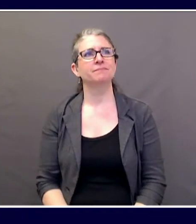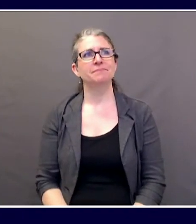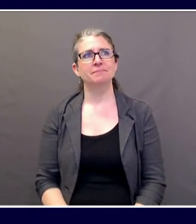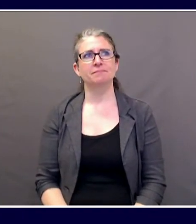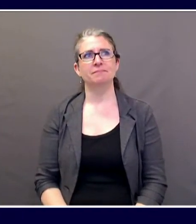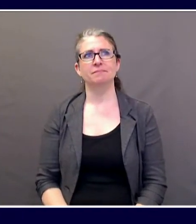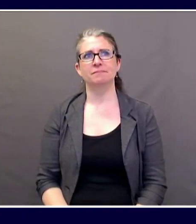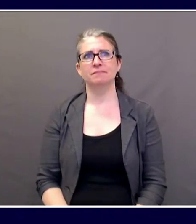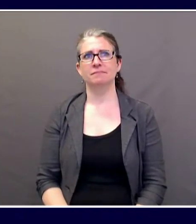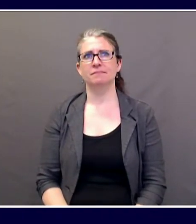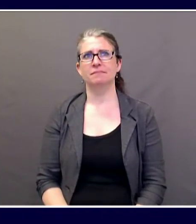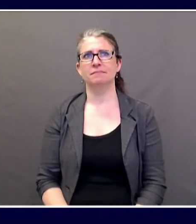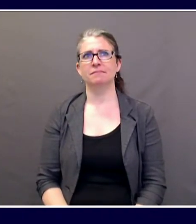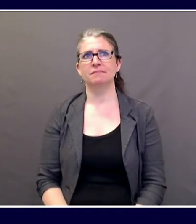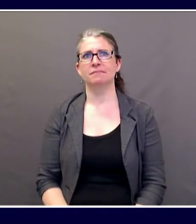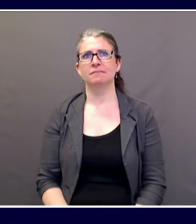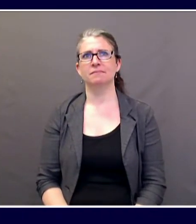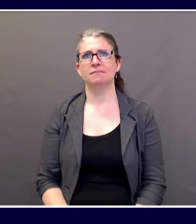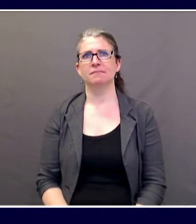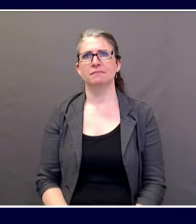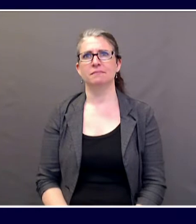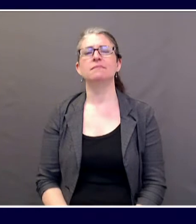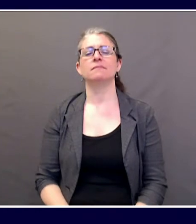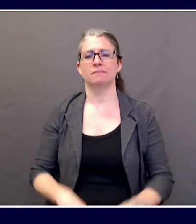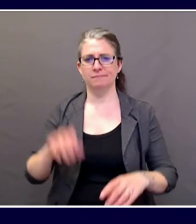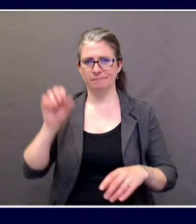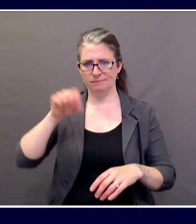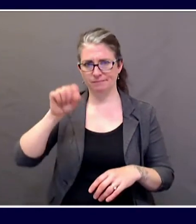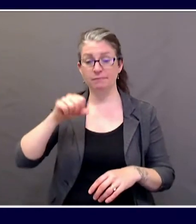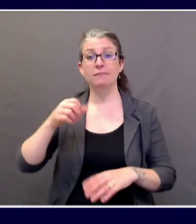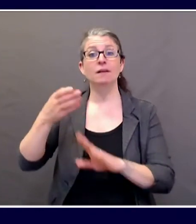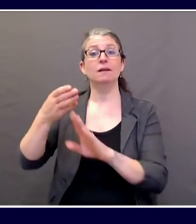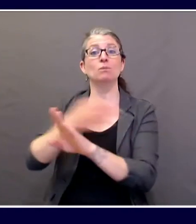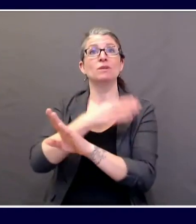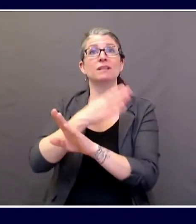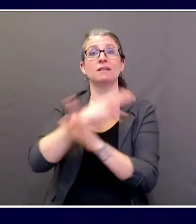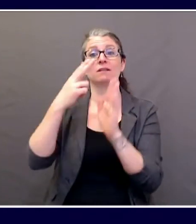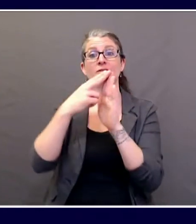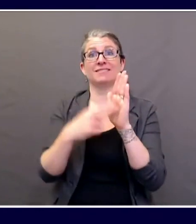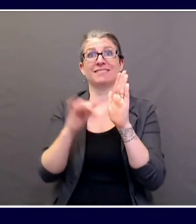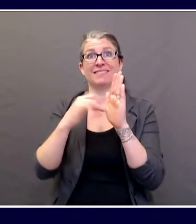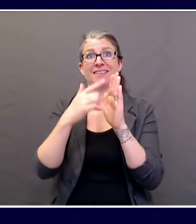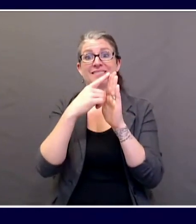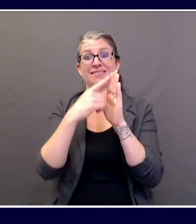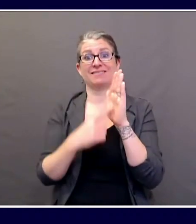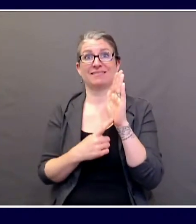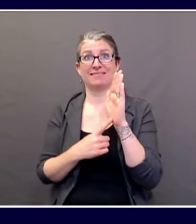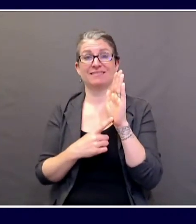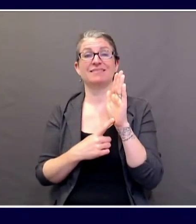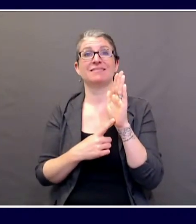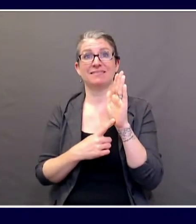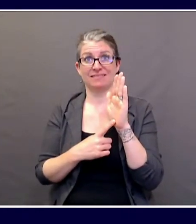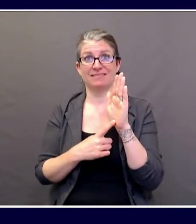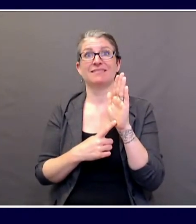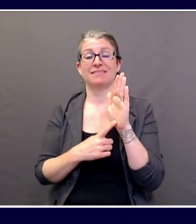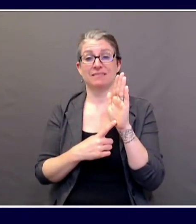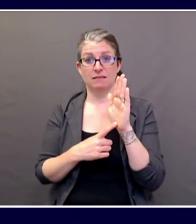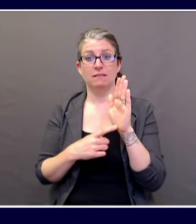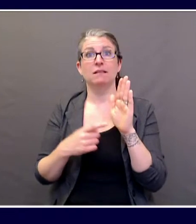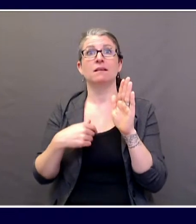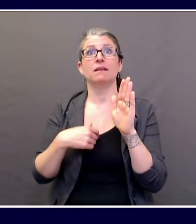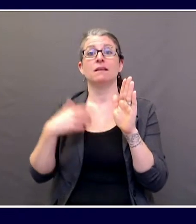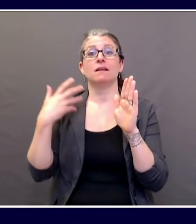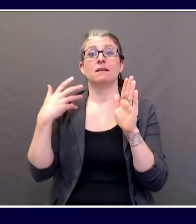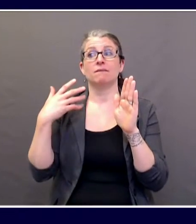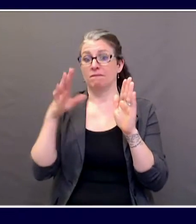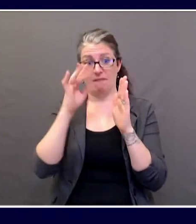we've provided pre-registration lists to vaccination sites who needed to fill extra spots. So many of those folks who are on the